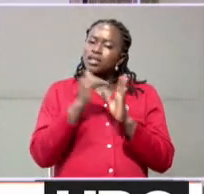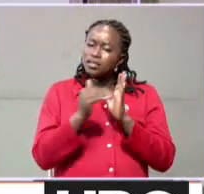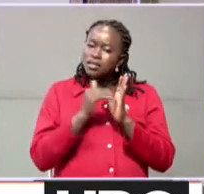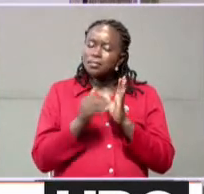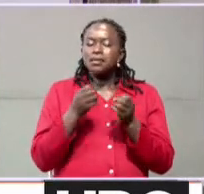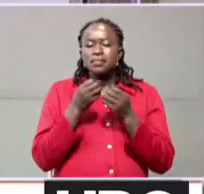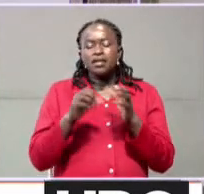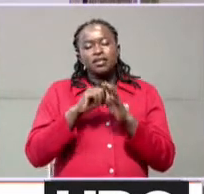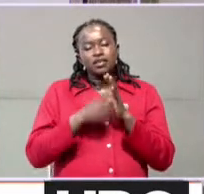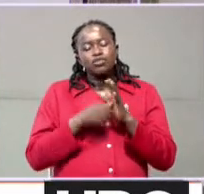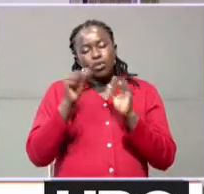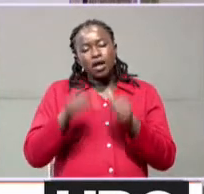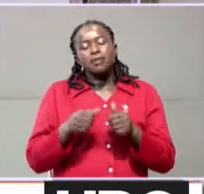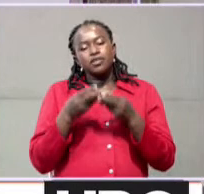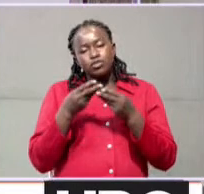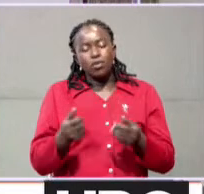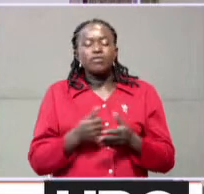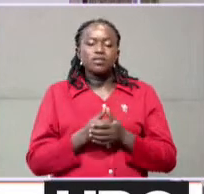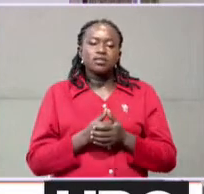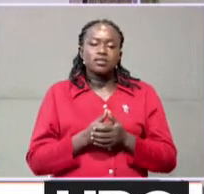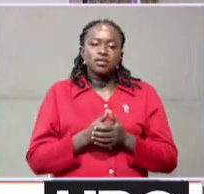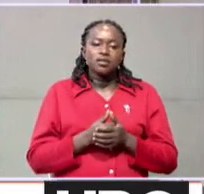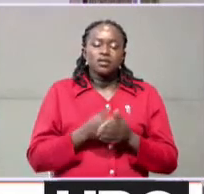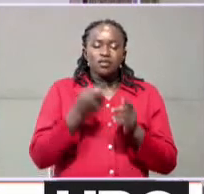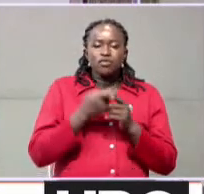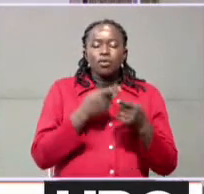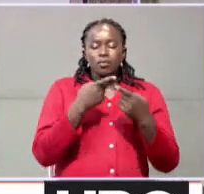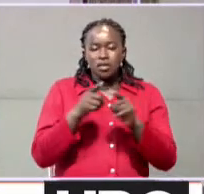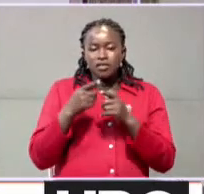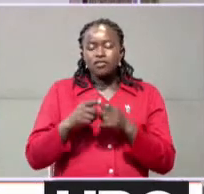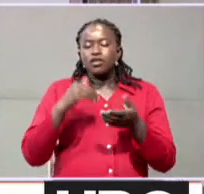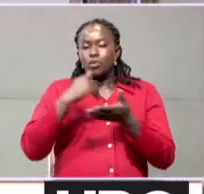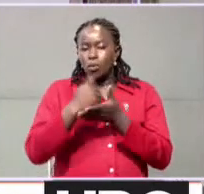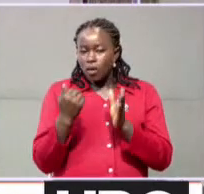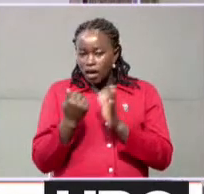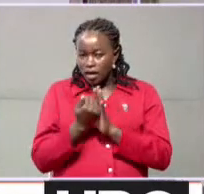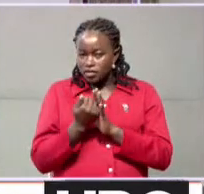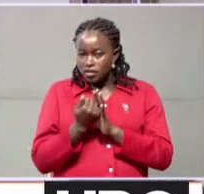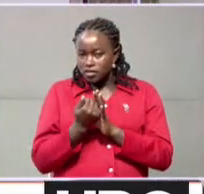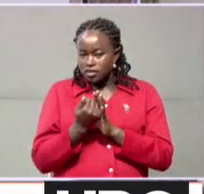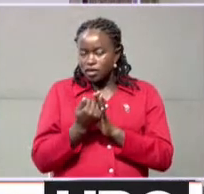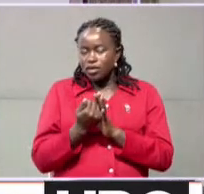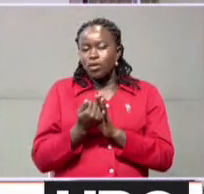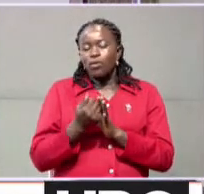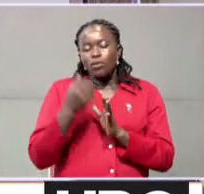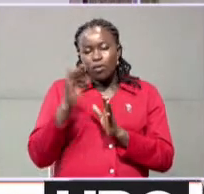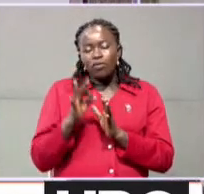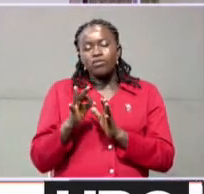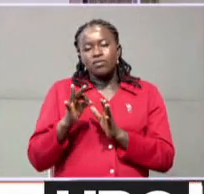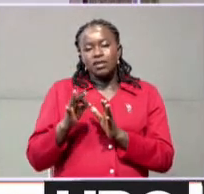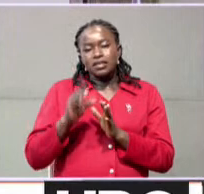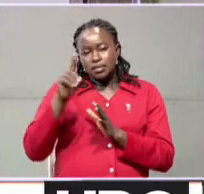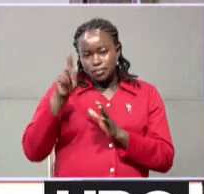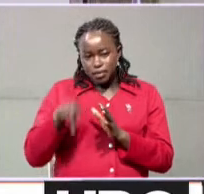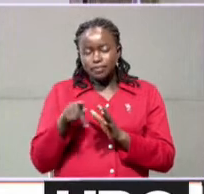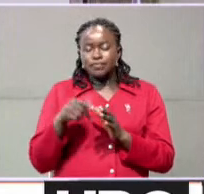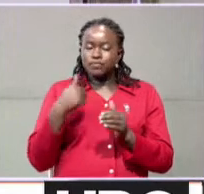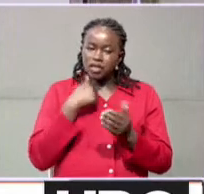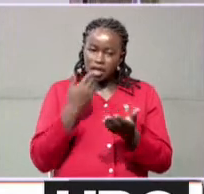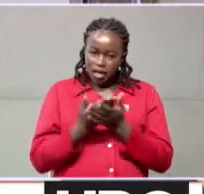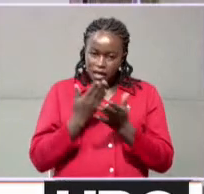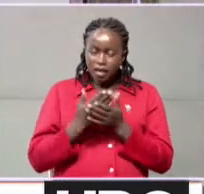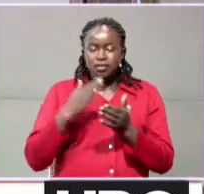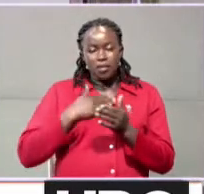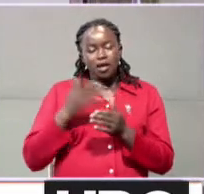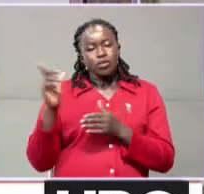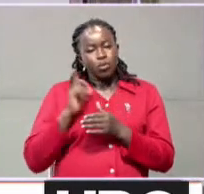addressed by the various organs of the party and i urge my colleague to make good